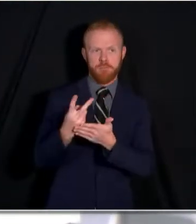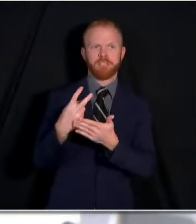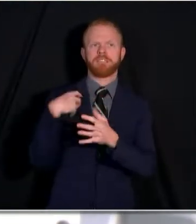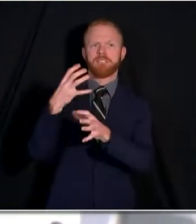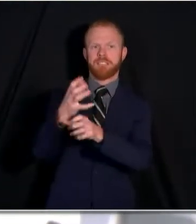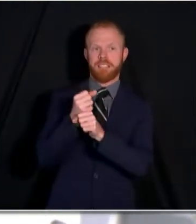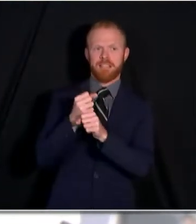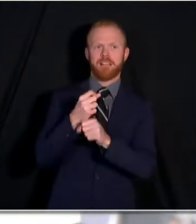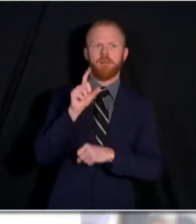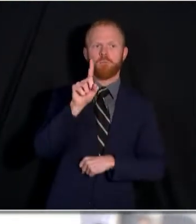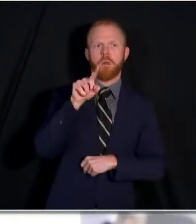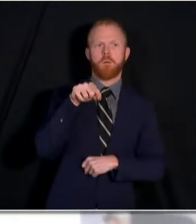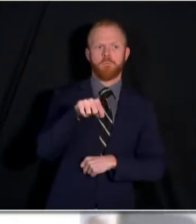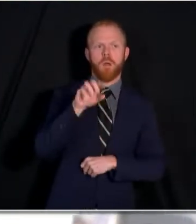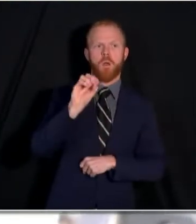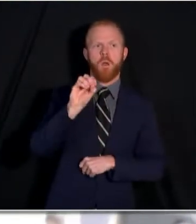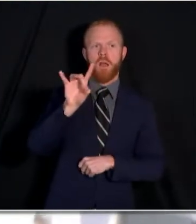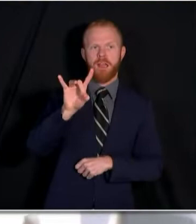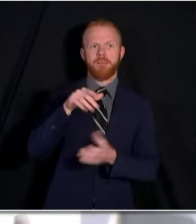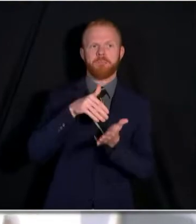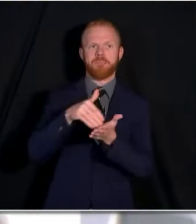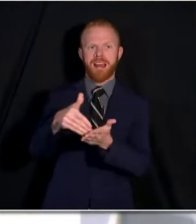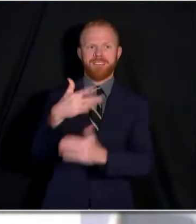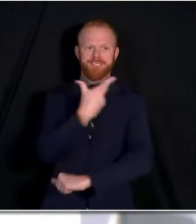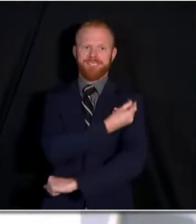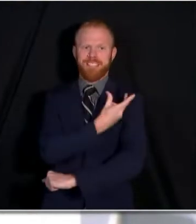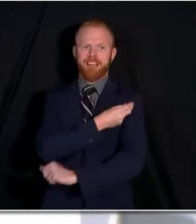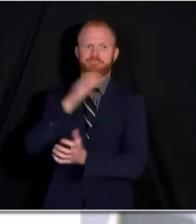million vaccines. This week, we'll receive